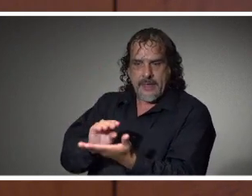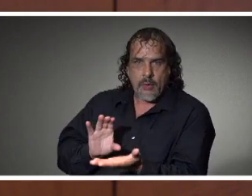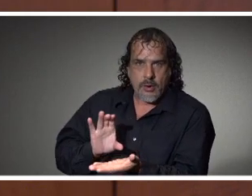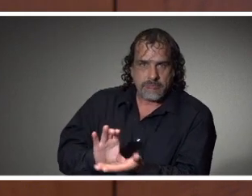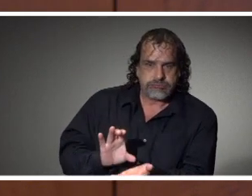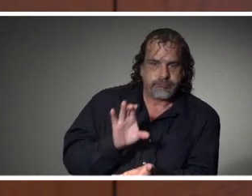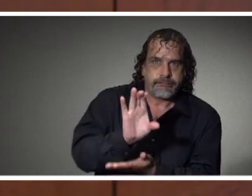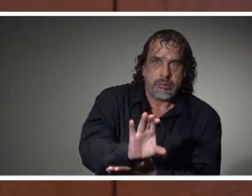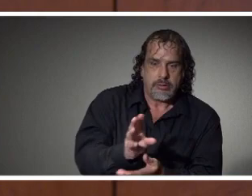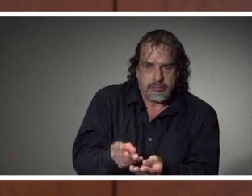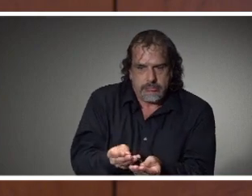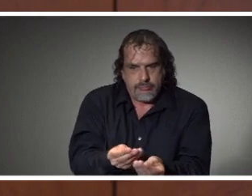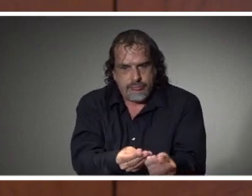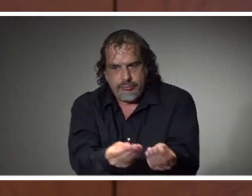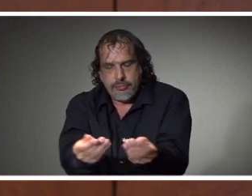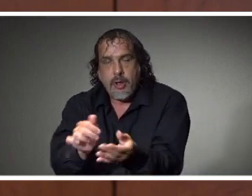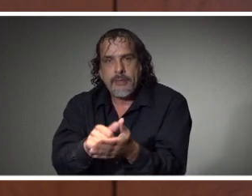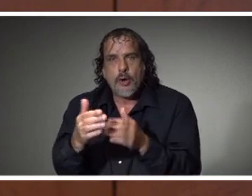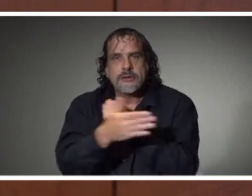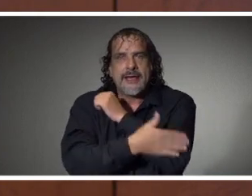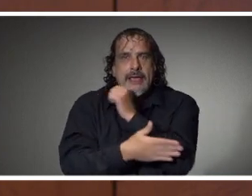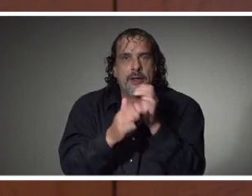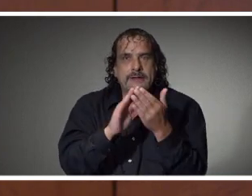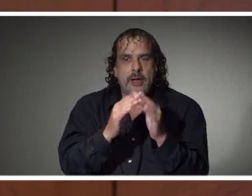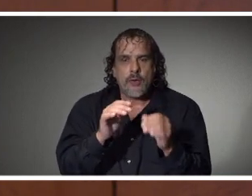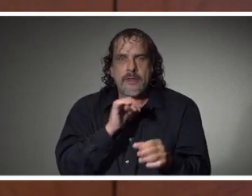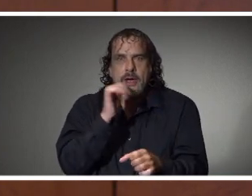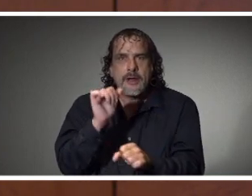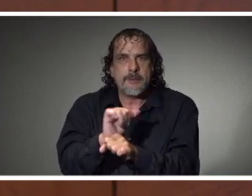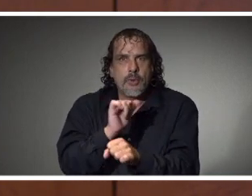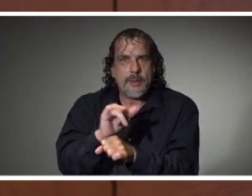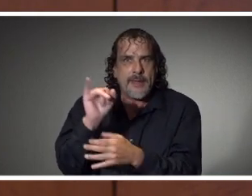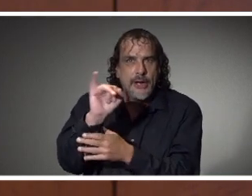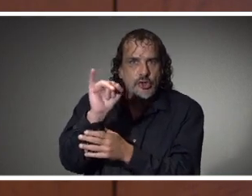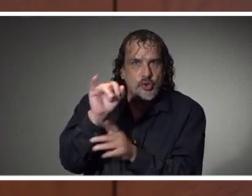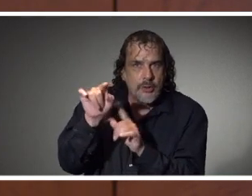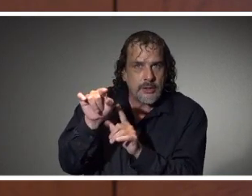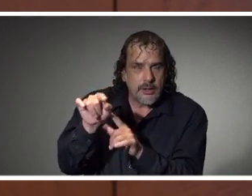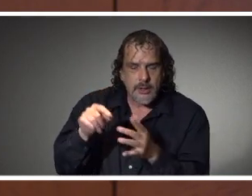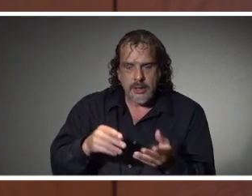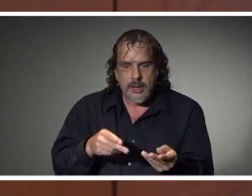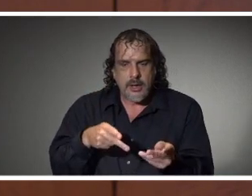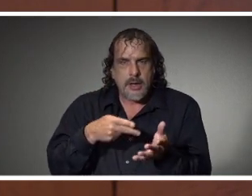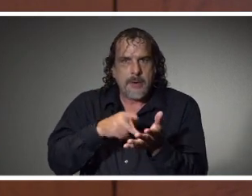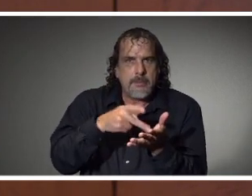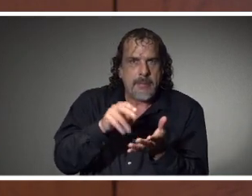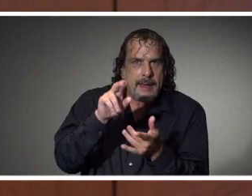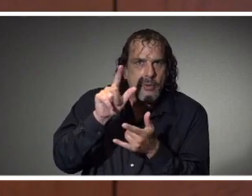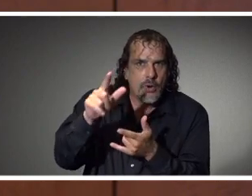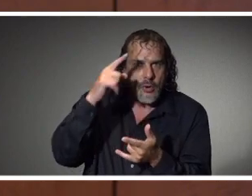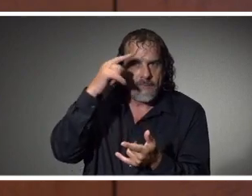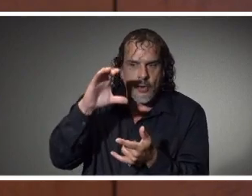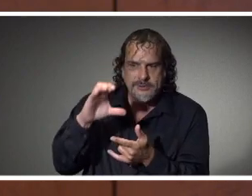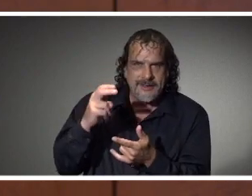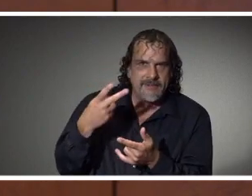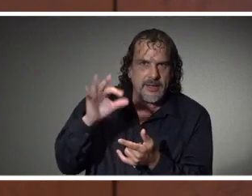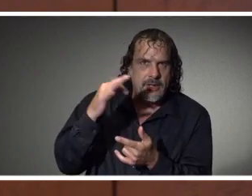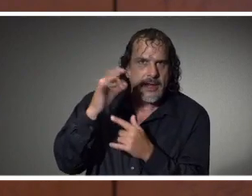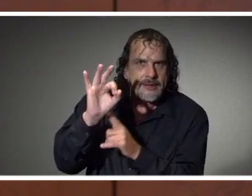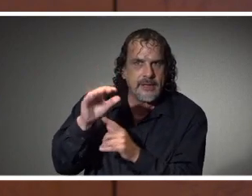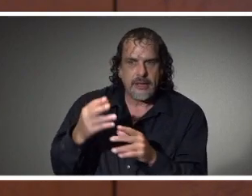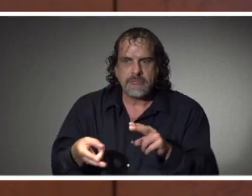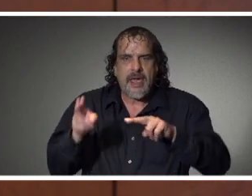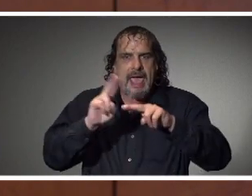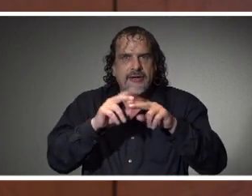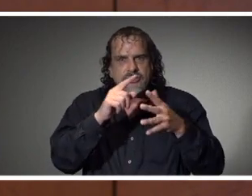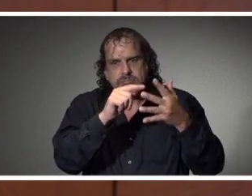help those counties and cities with the unemployment insurance cost, payroll expenses for COVID-19, extra enhancement there, and other